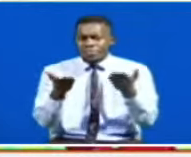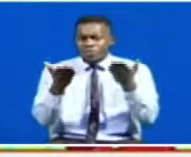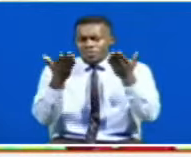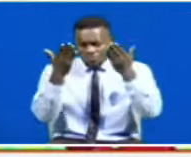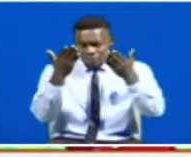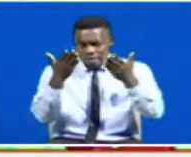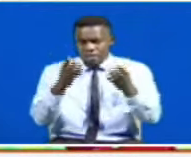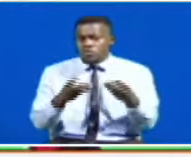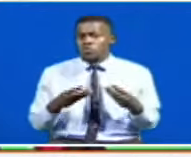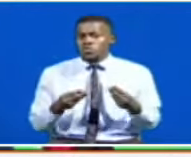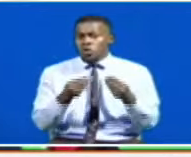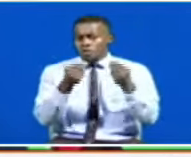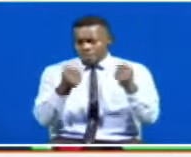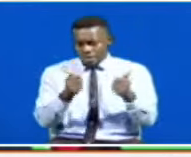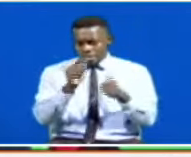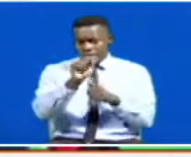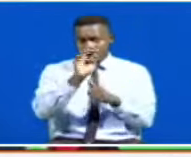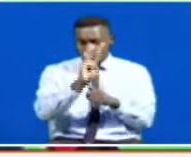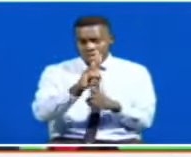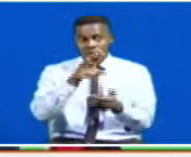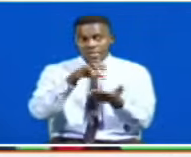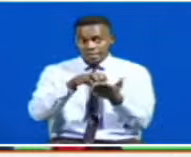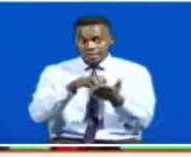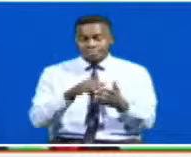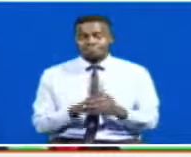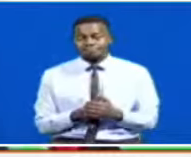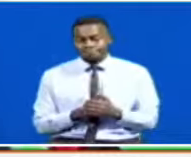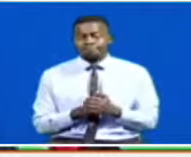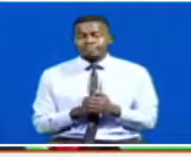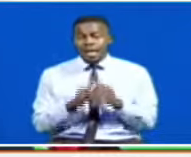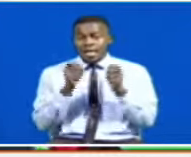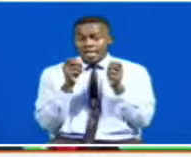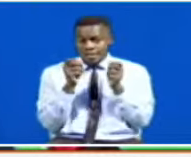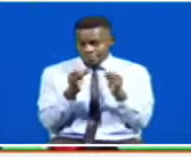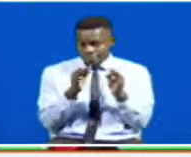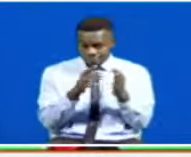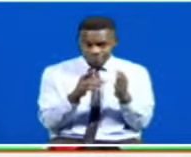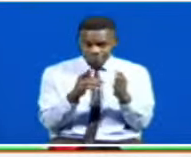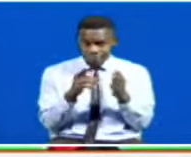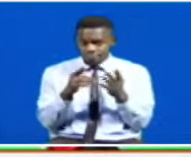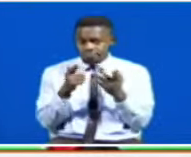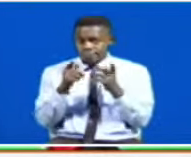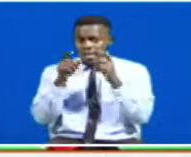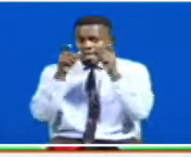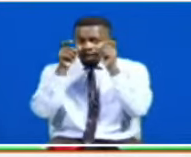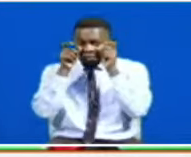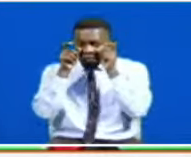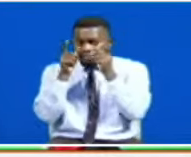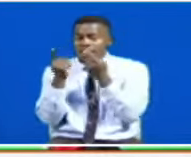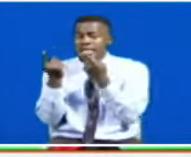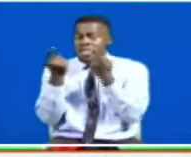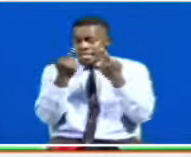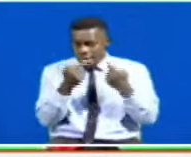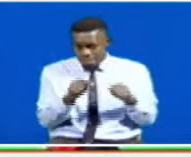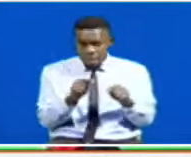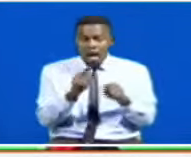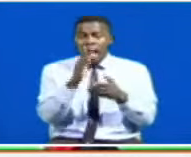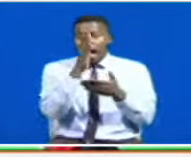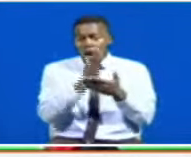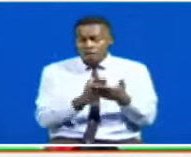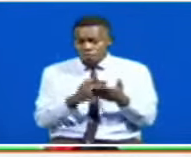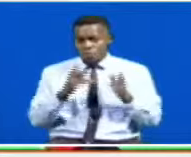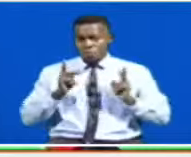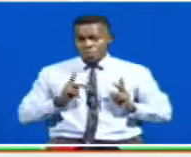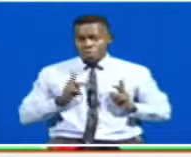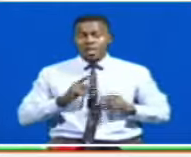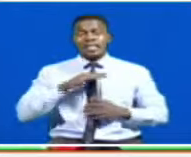combating tuberculosis. You know, when we have children who are born with HIV, about half of them die very early, even before